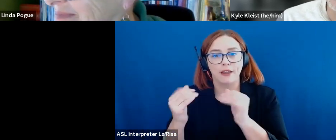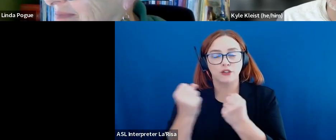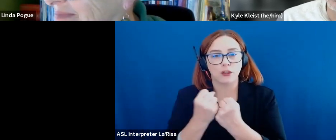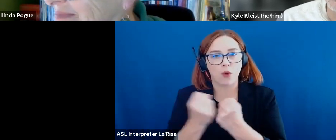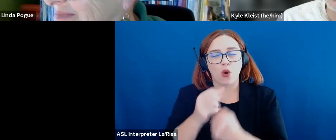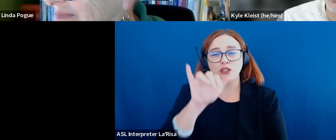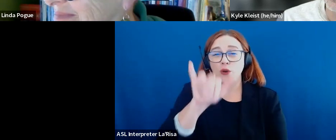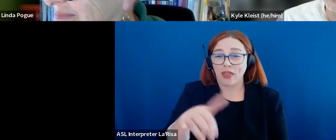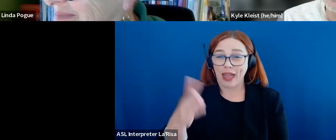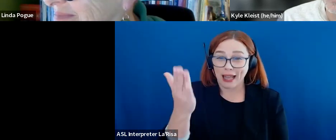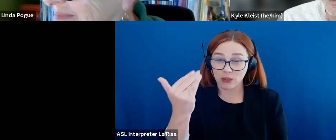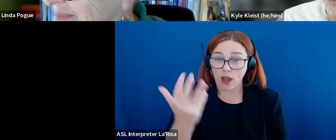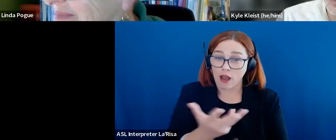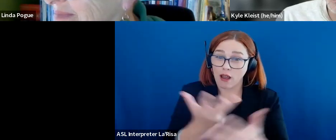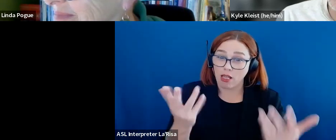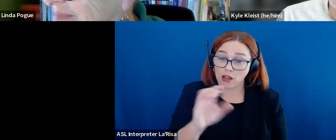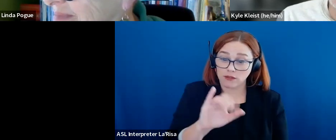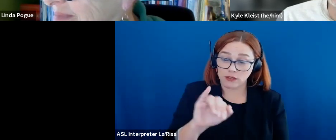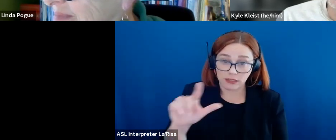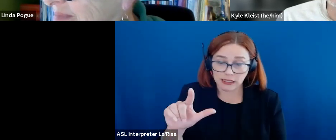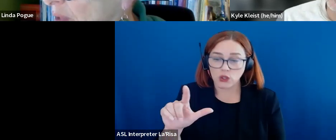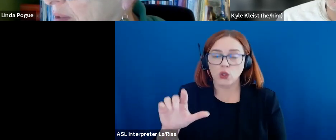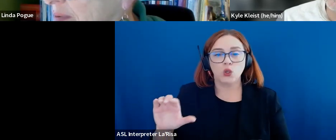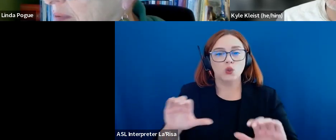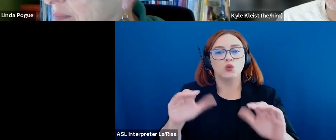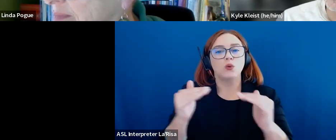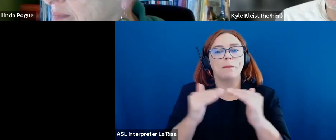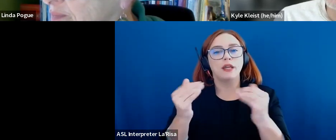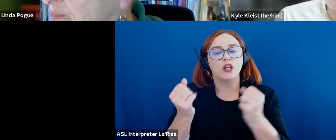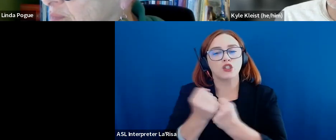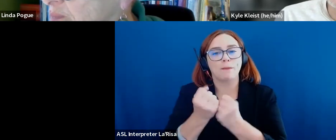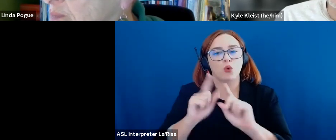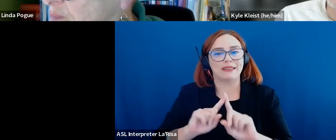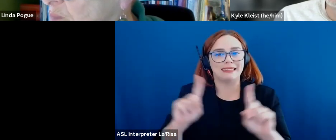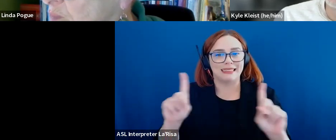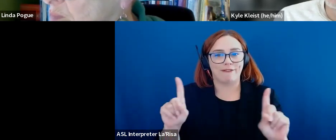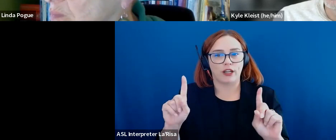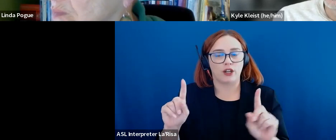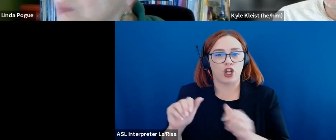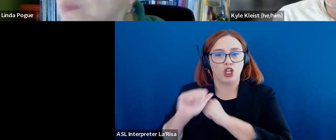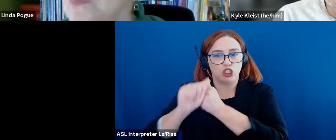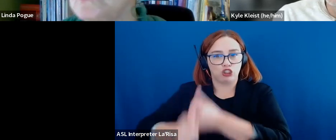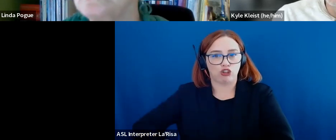of centers do peer support differently and track it differently. So,